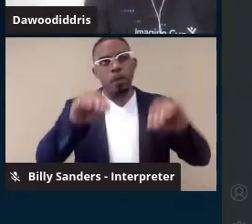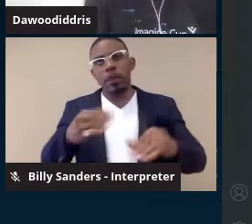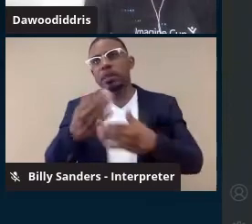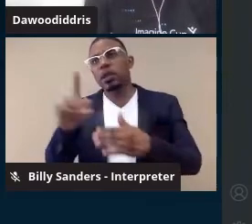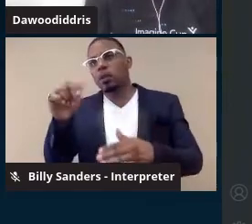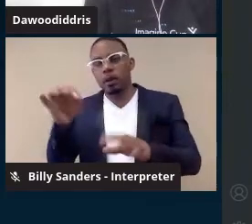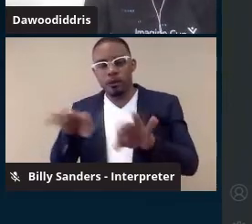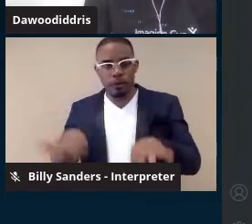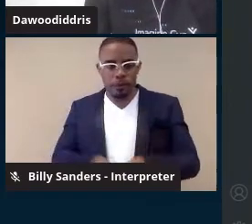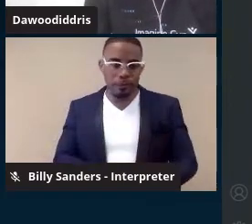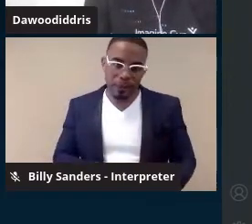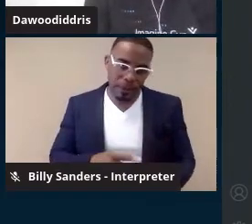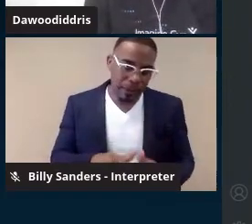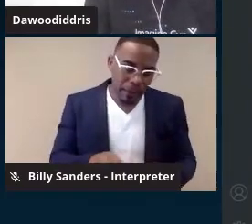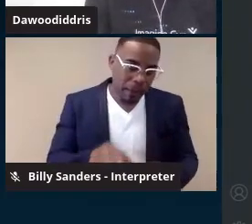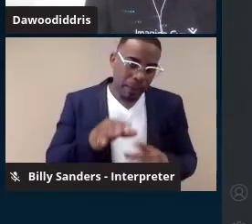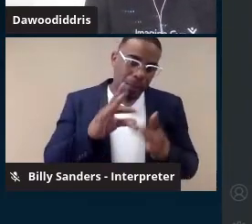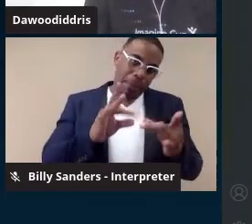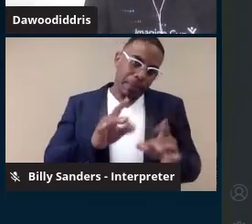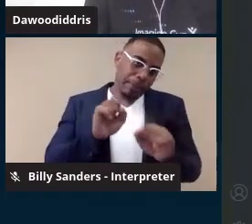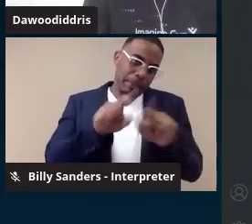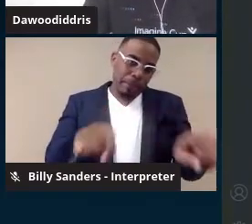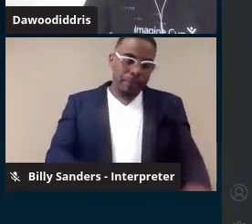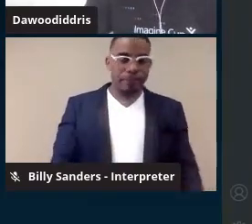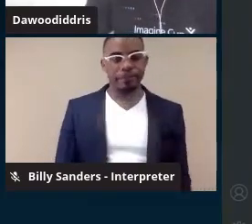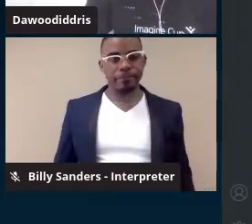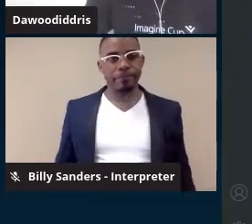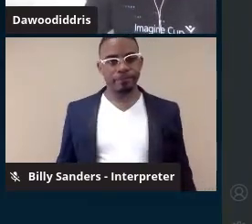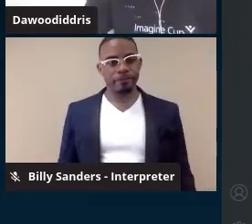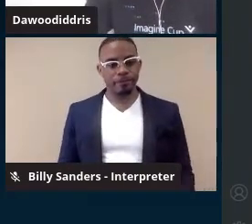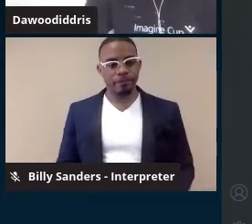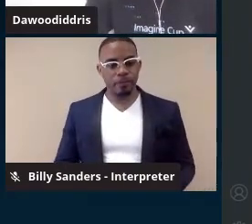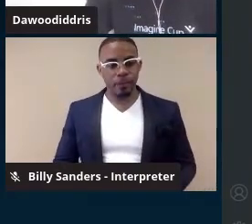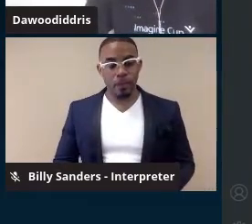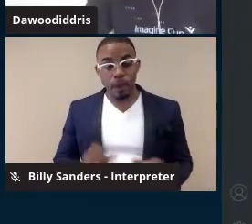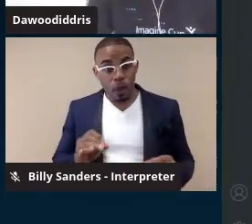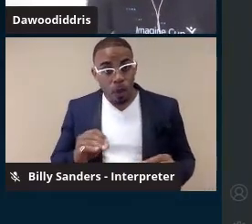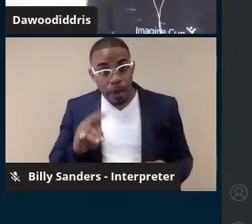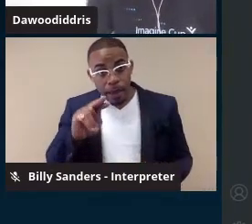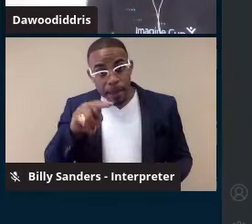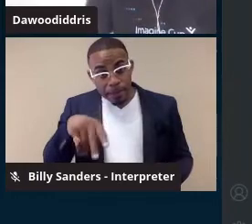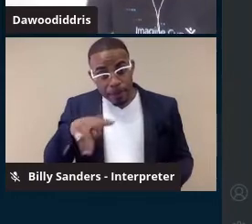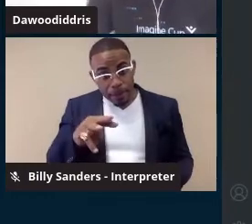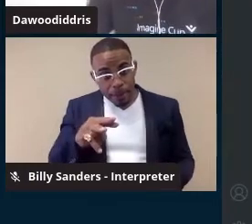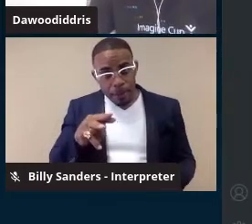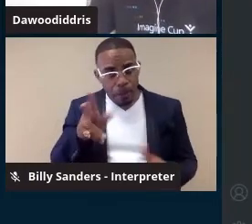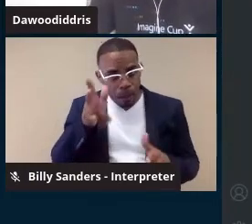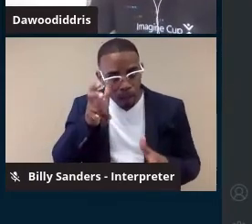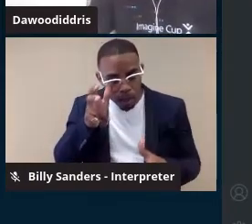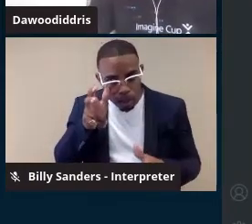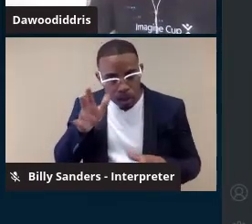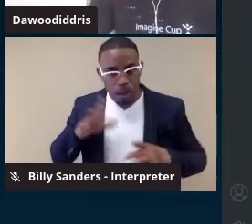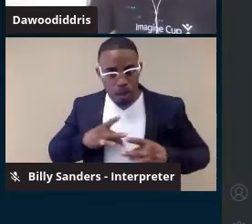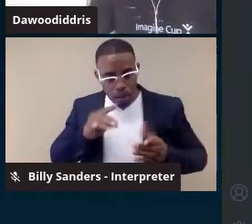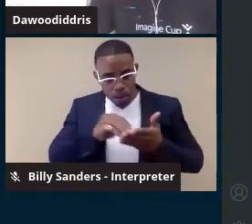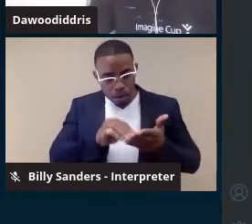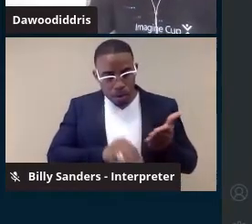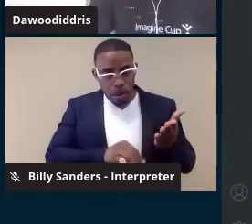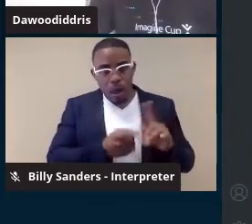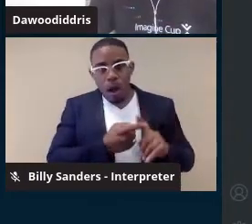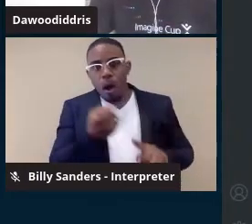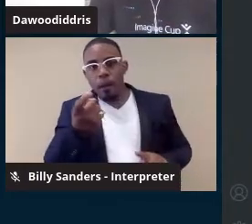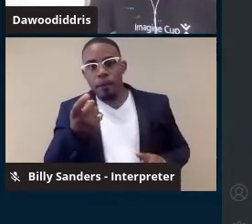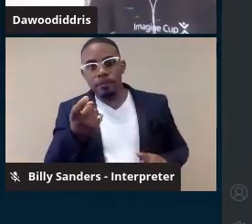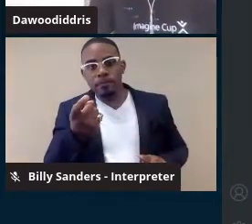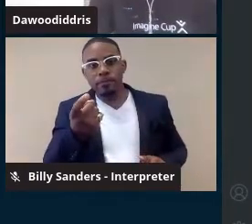for me. And this particular person is going to be called MongoDB. Okay, so npm install MongoDB. This would pull in